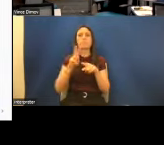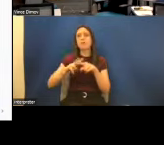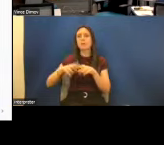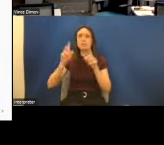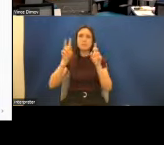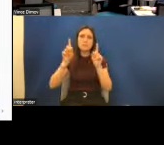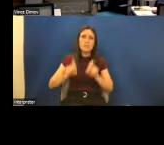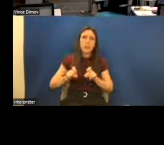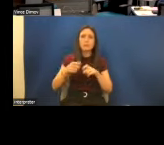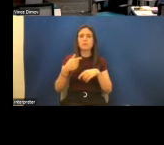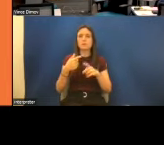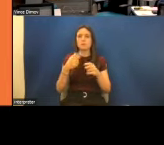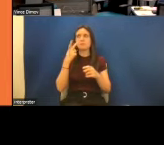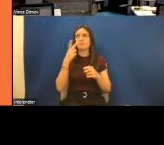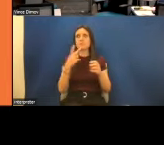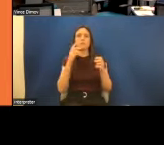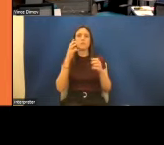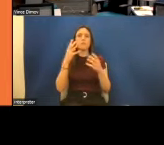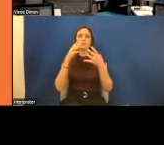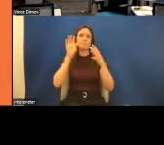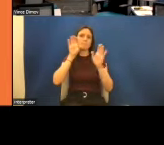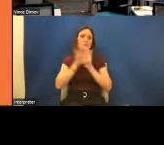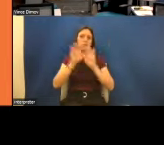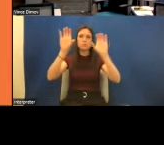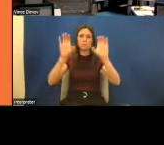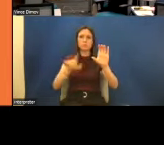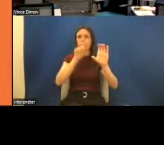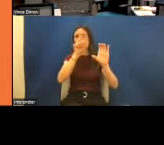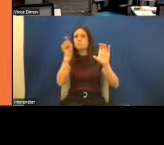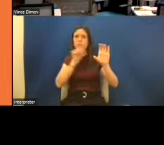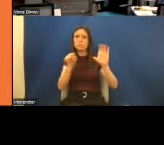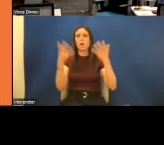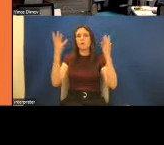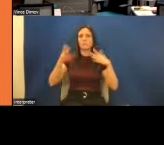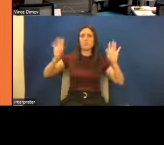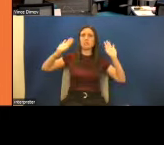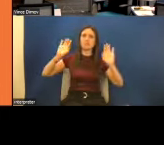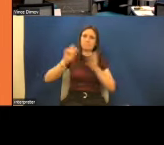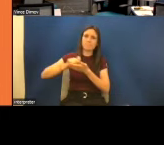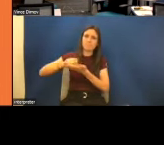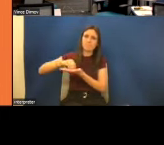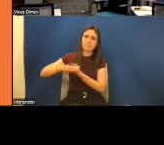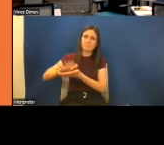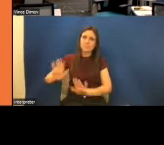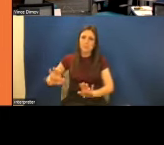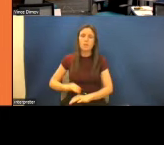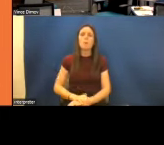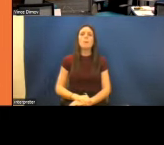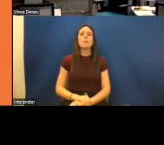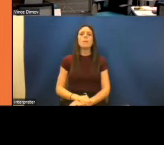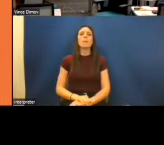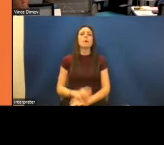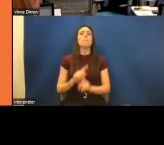You have them point at one of the four pictures, you write down what they say, you take their score, you're done. What I ran into